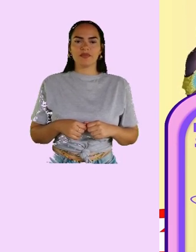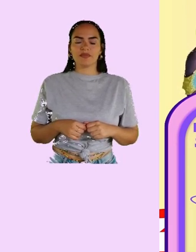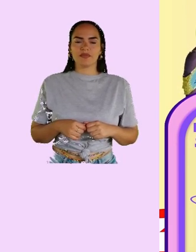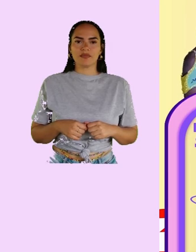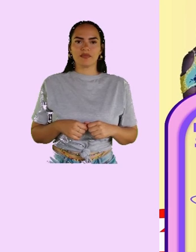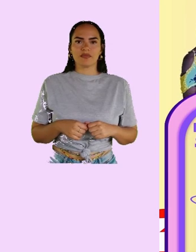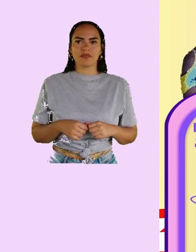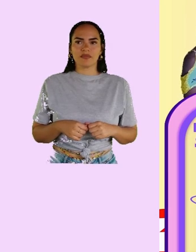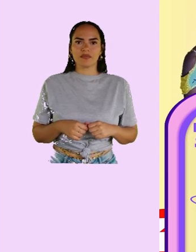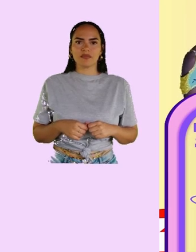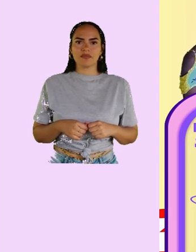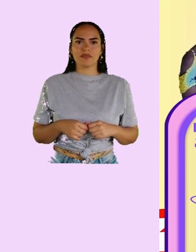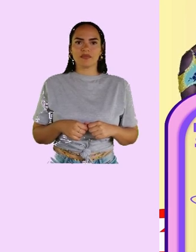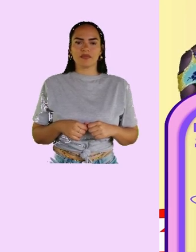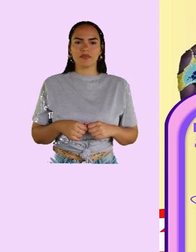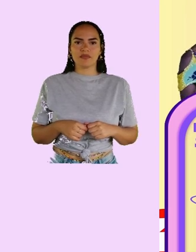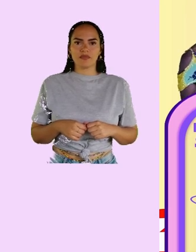game.